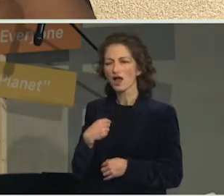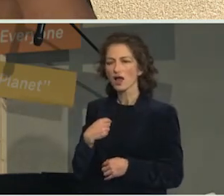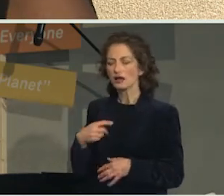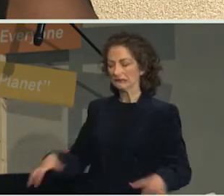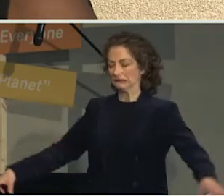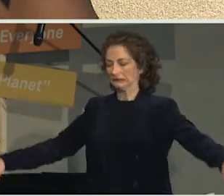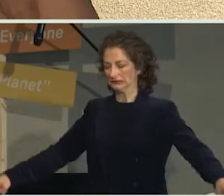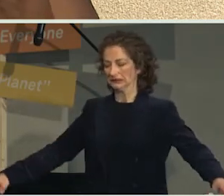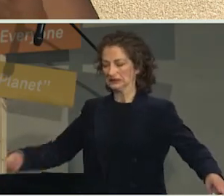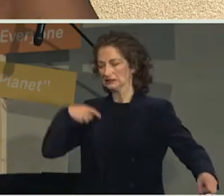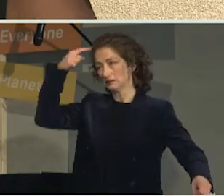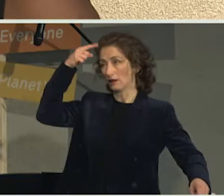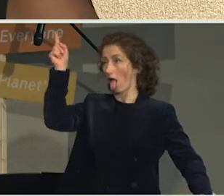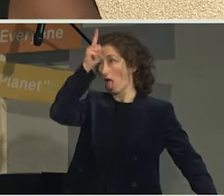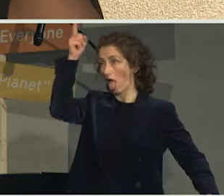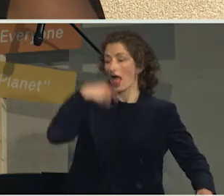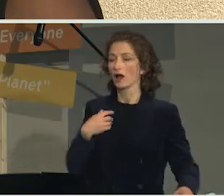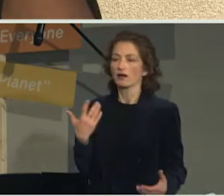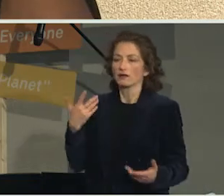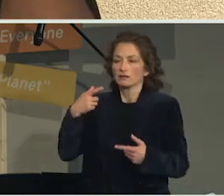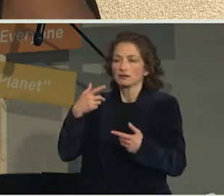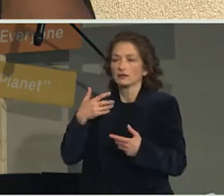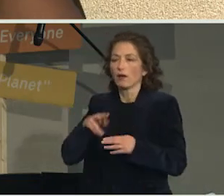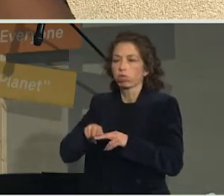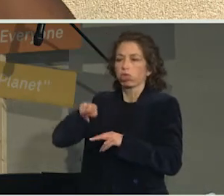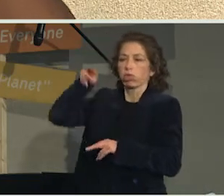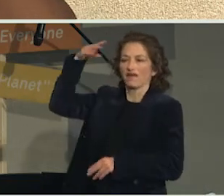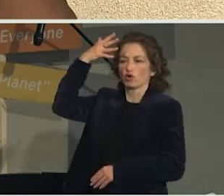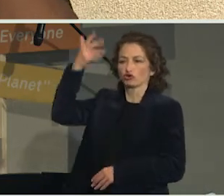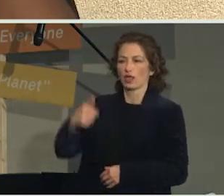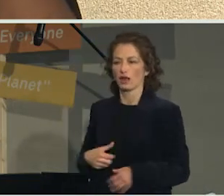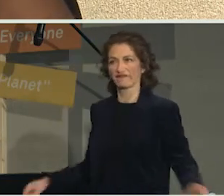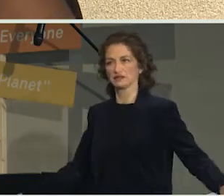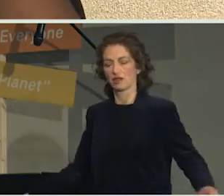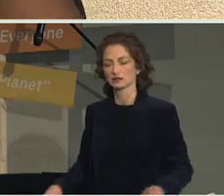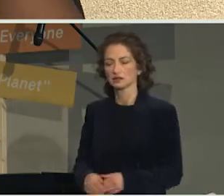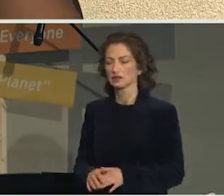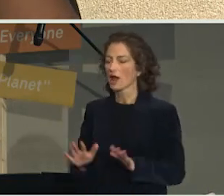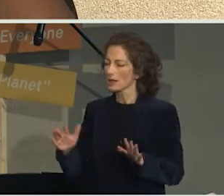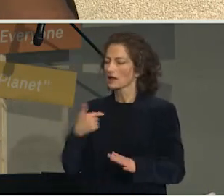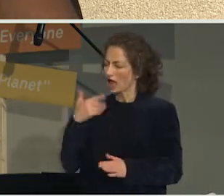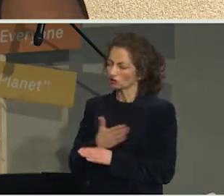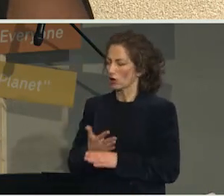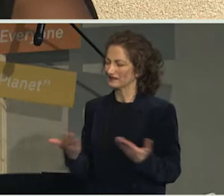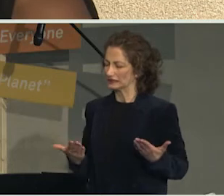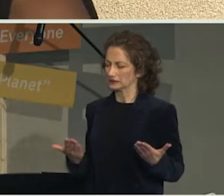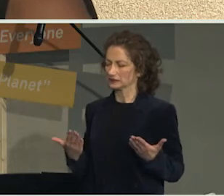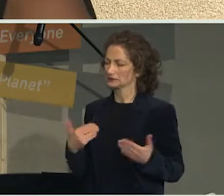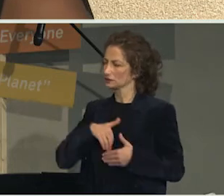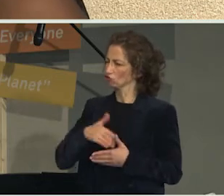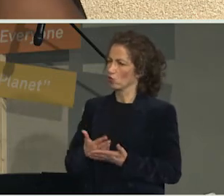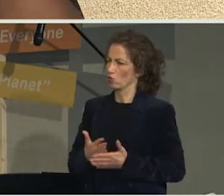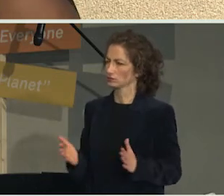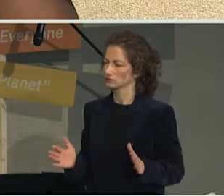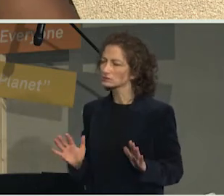my spinning head, I prayed for relief, and I made a deal that I would never come close to consuming